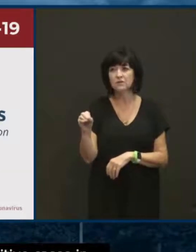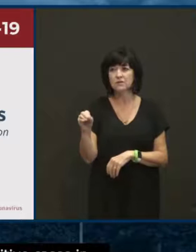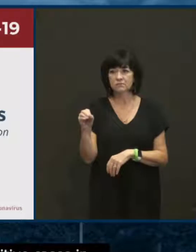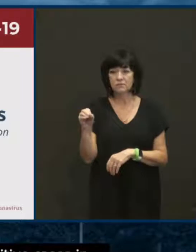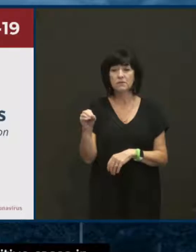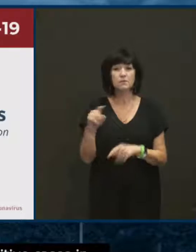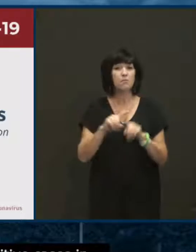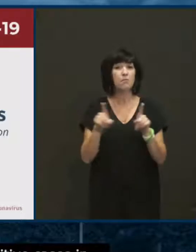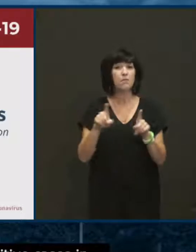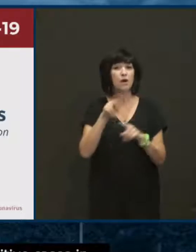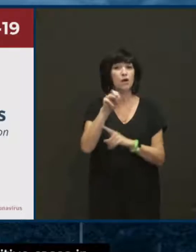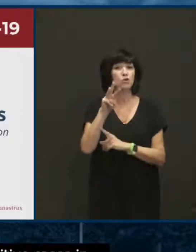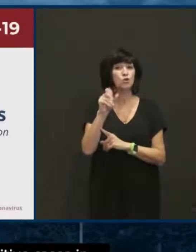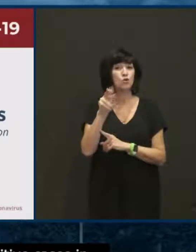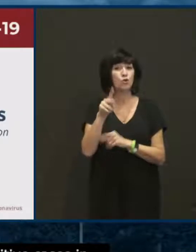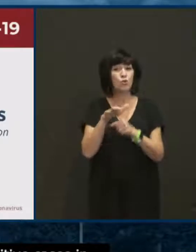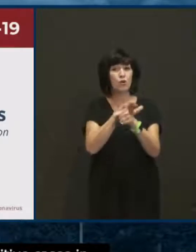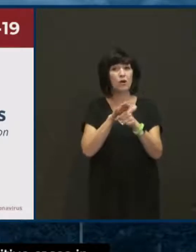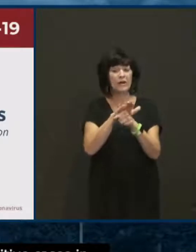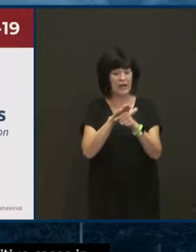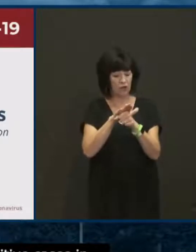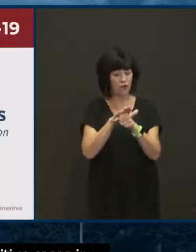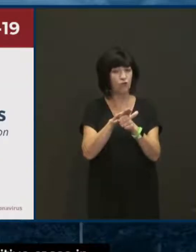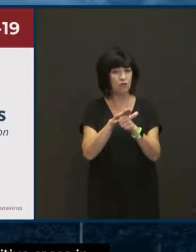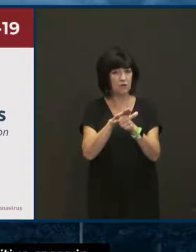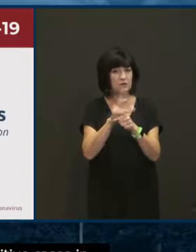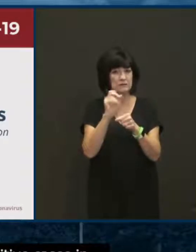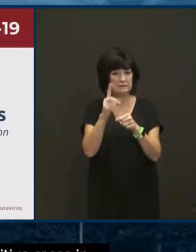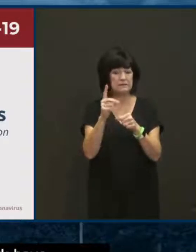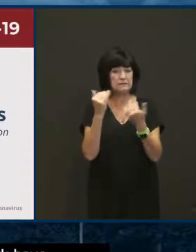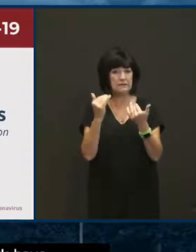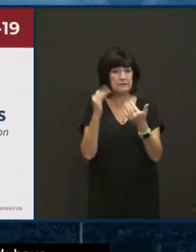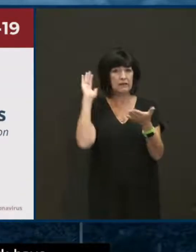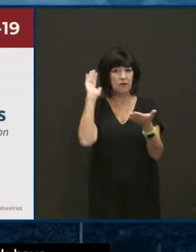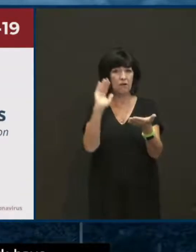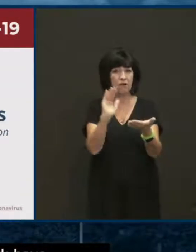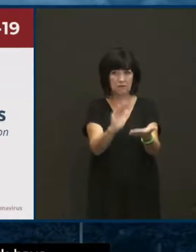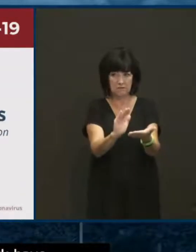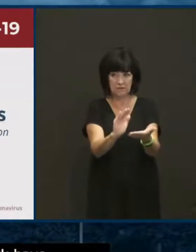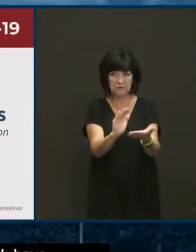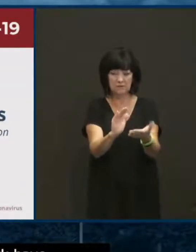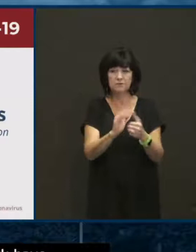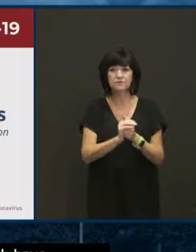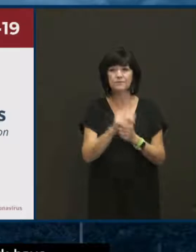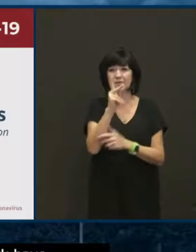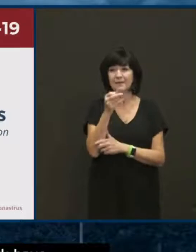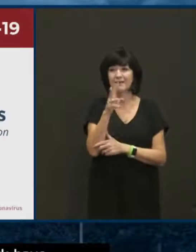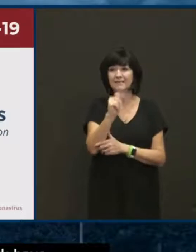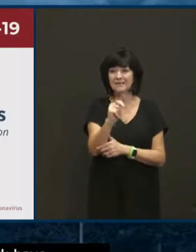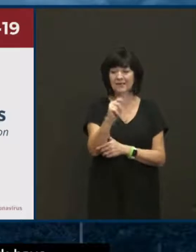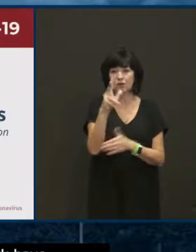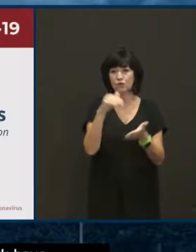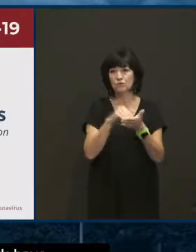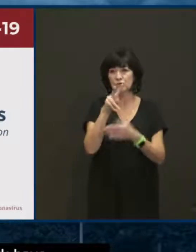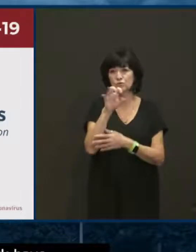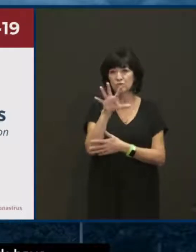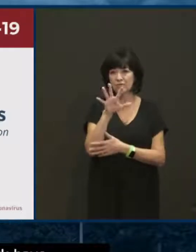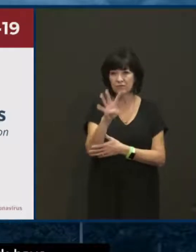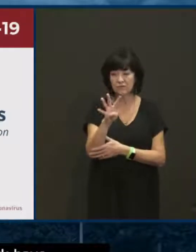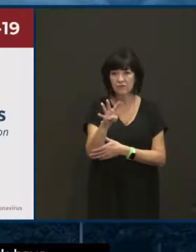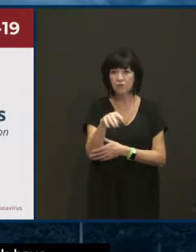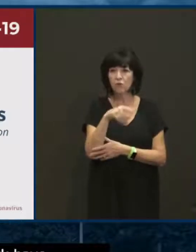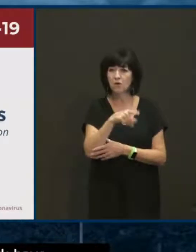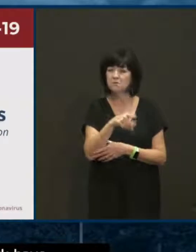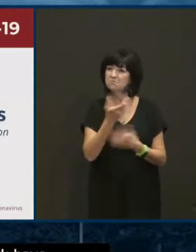good thing. Kent County stays pretty steady in terms of the number of positive cases, the growth in them on a day-to-day basis,